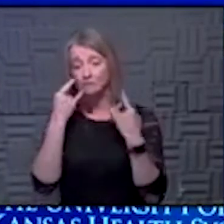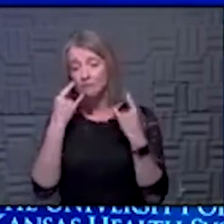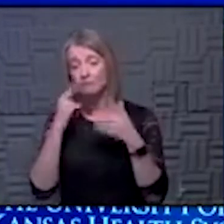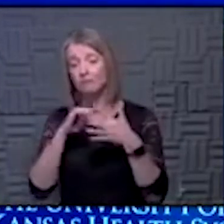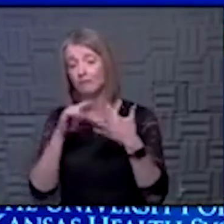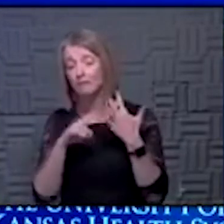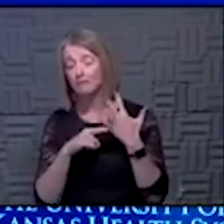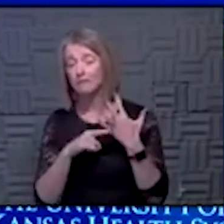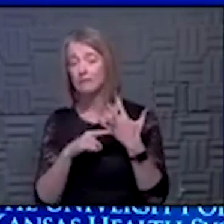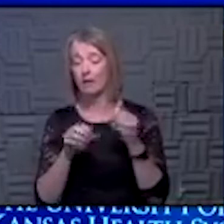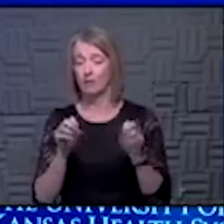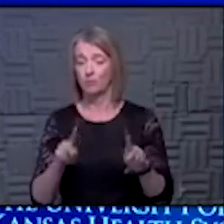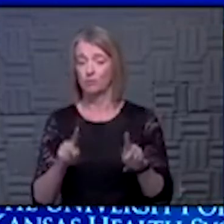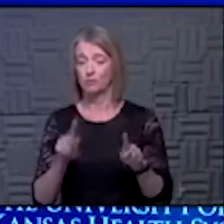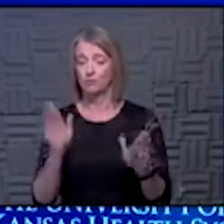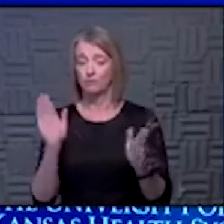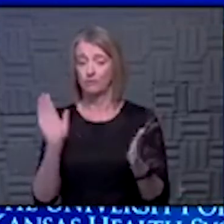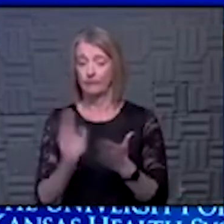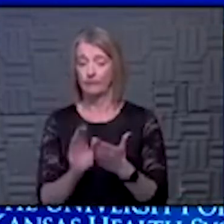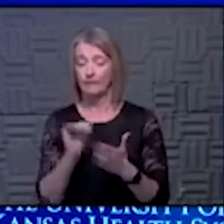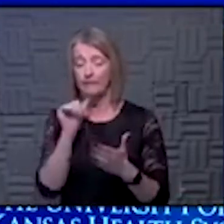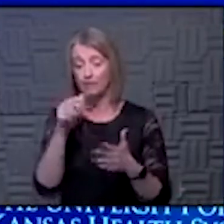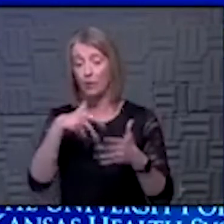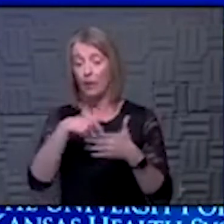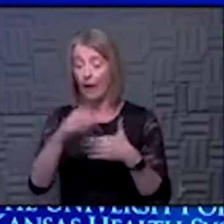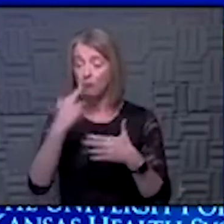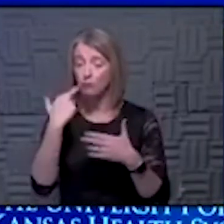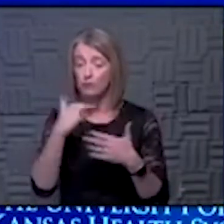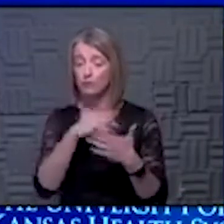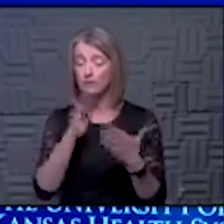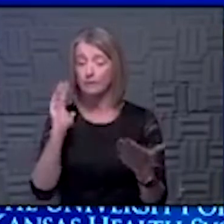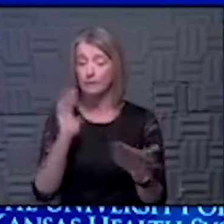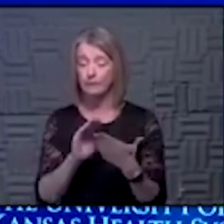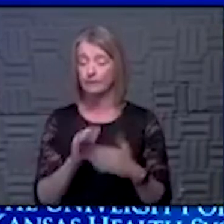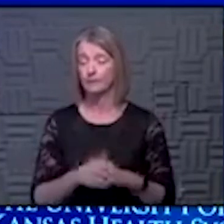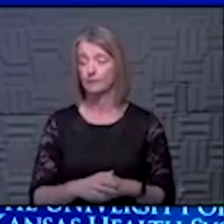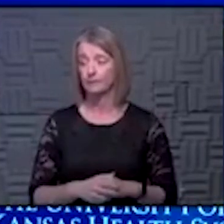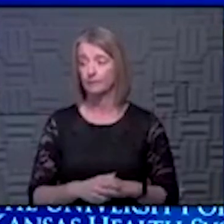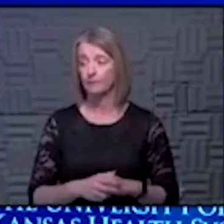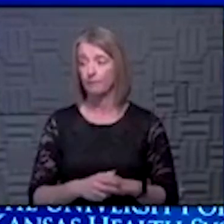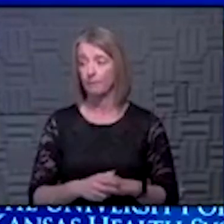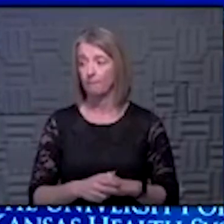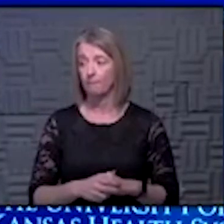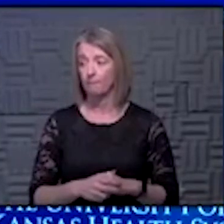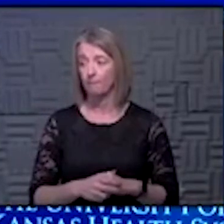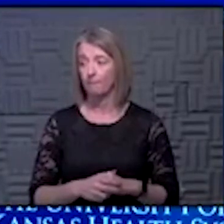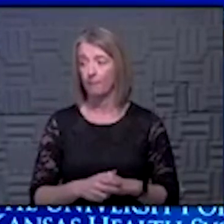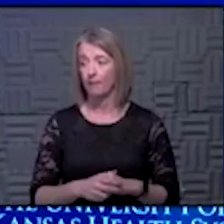opportunity for disease spread would decrease. So short of